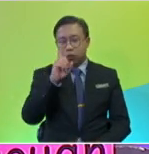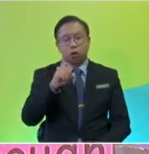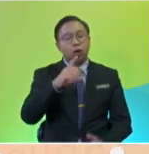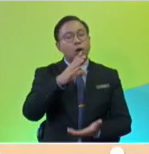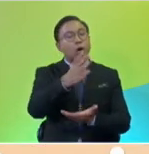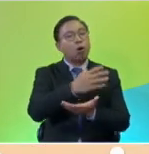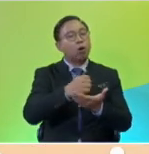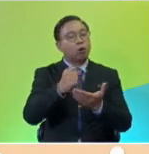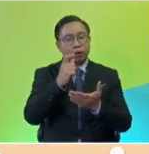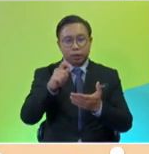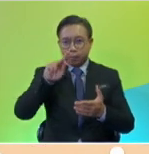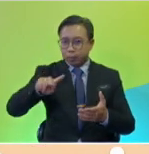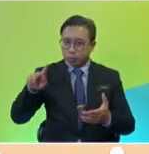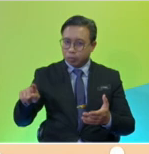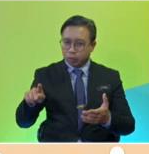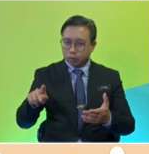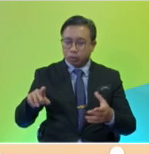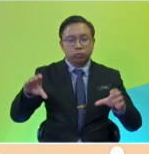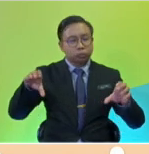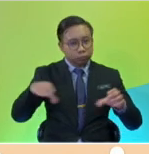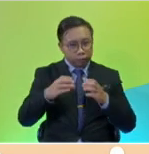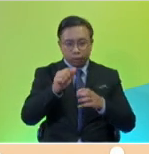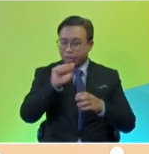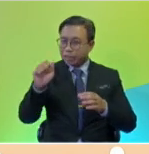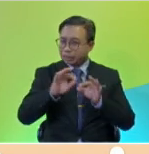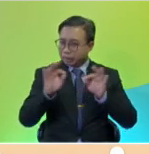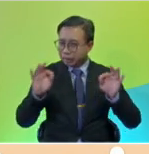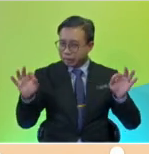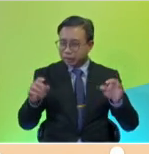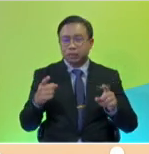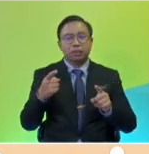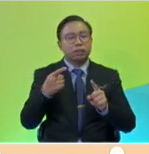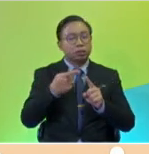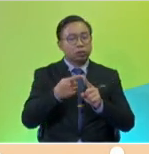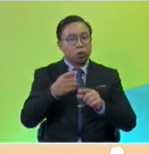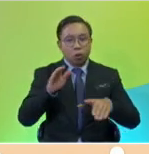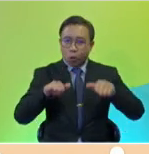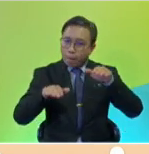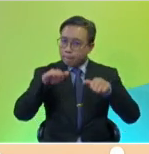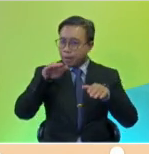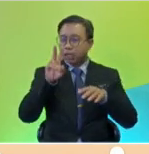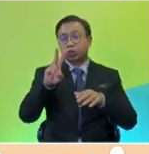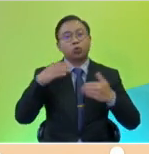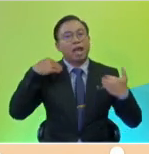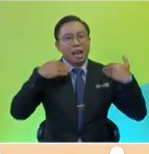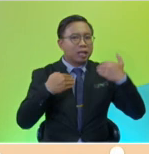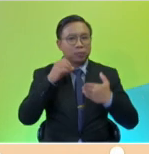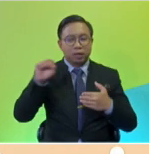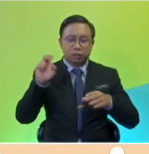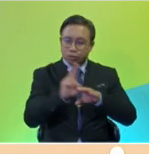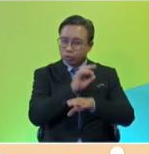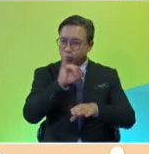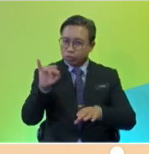pupils to try to construct sentences to compare 2 animals